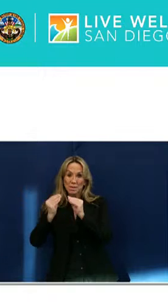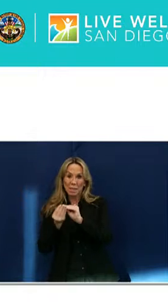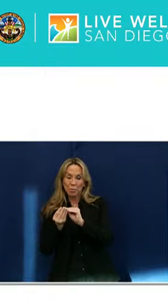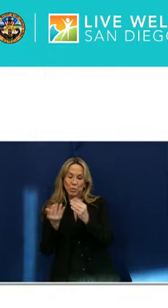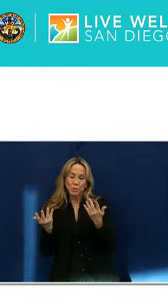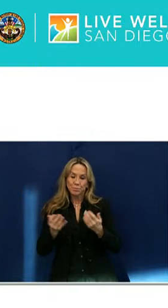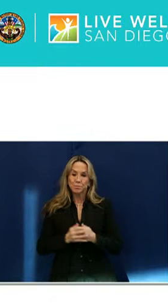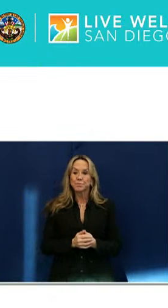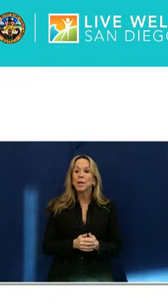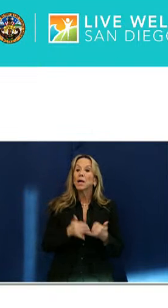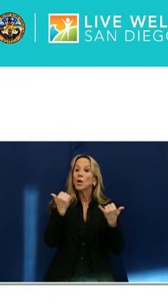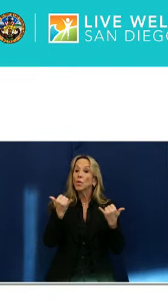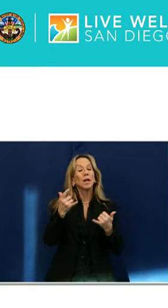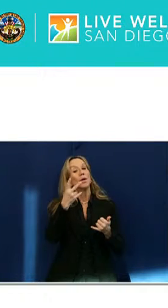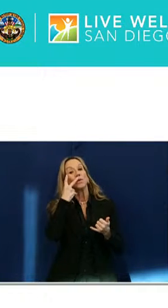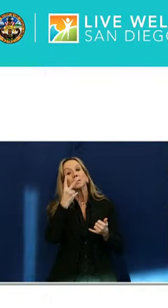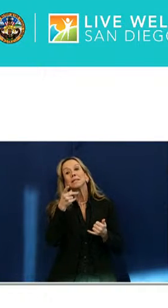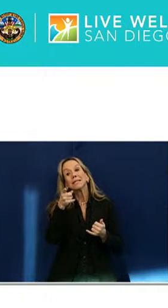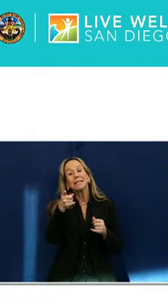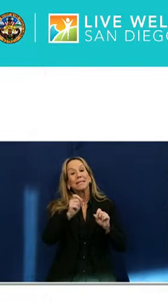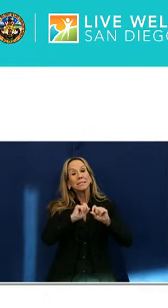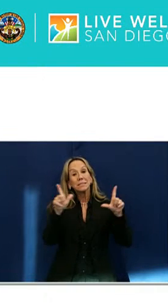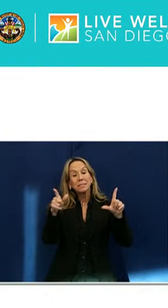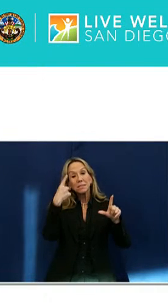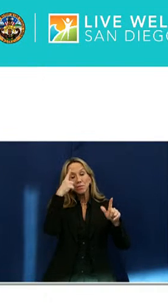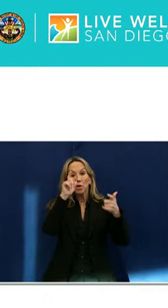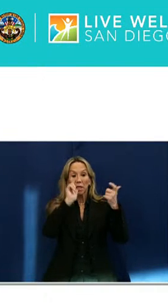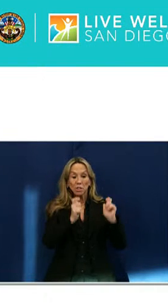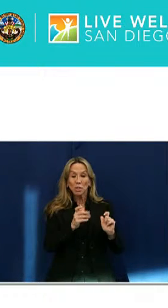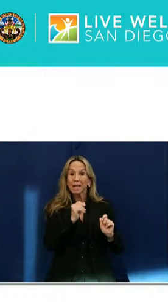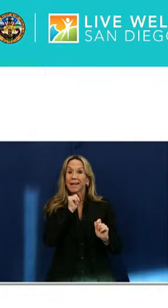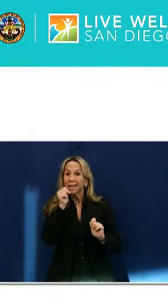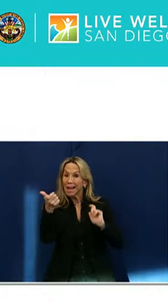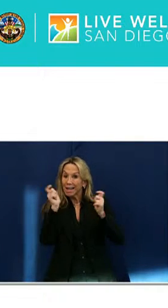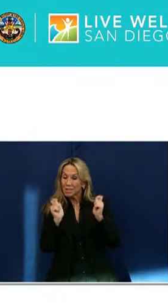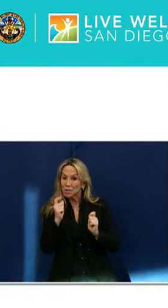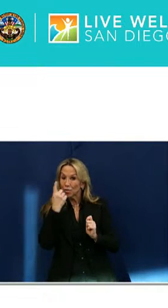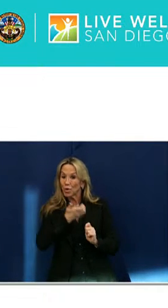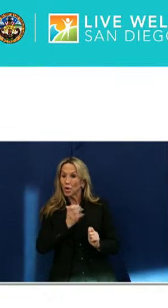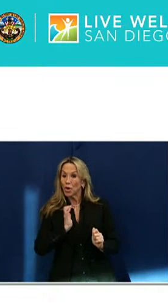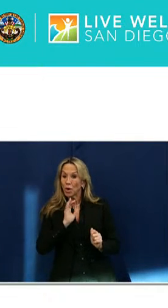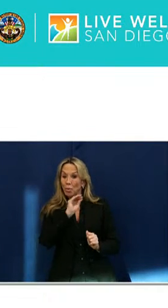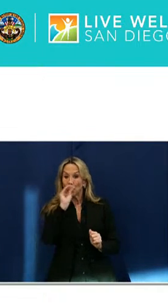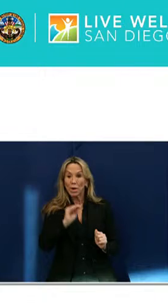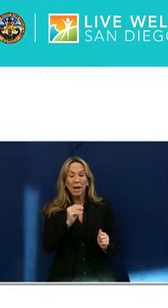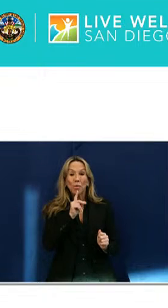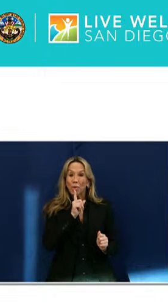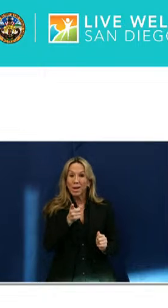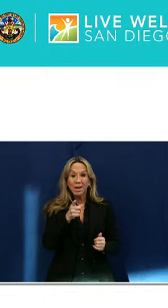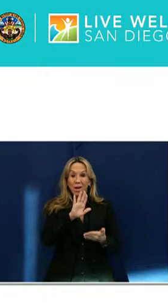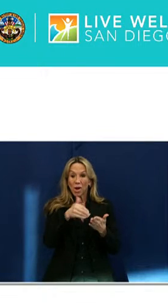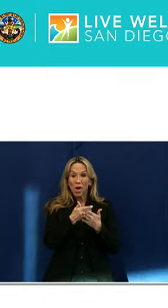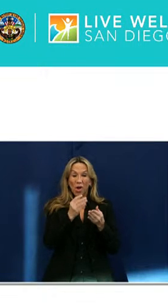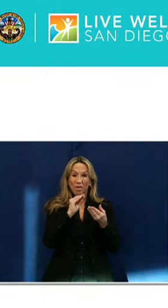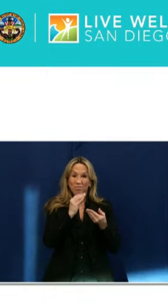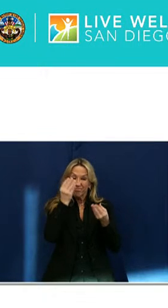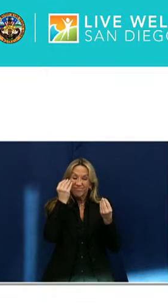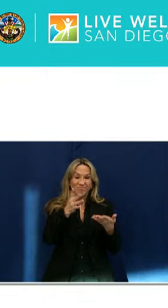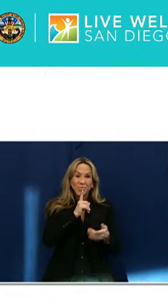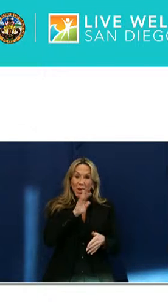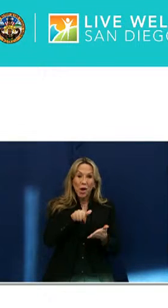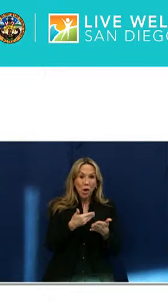shows the unadjusted, adjusted, and our percentages. And again, all of these numbers have